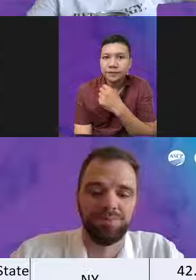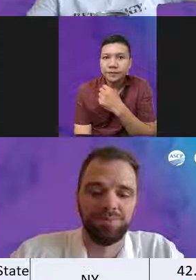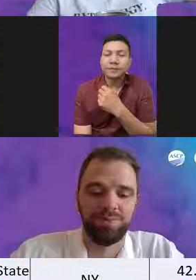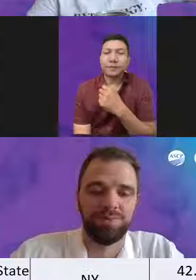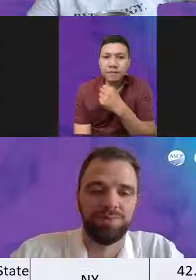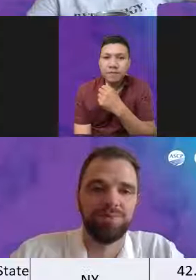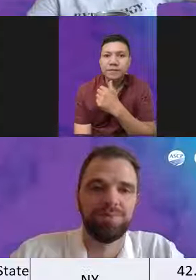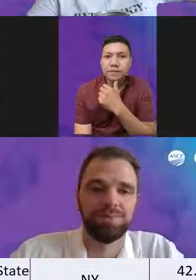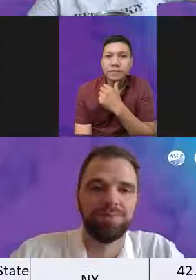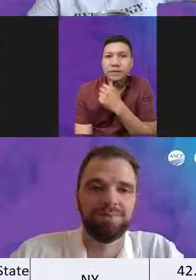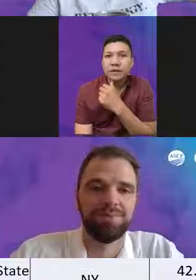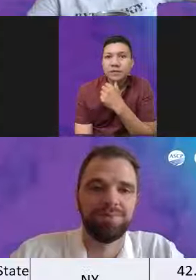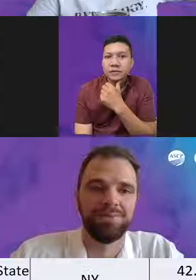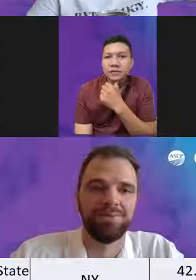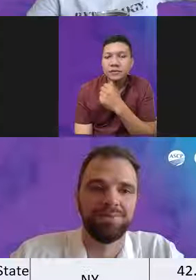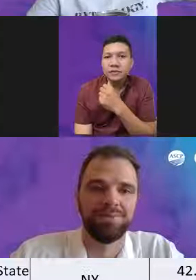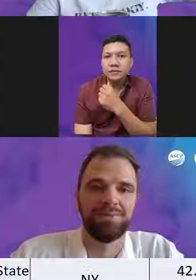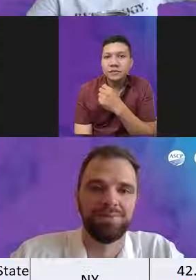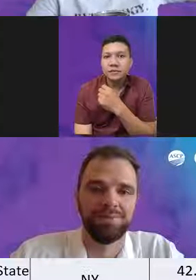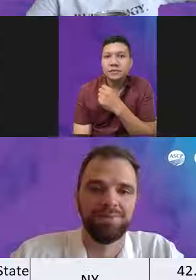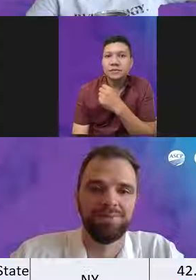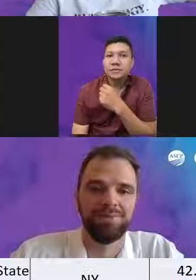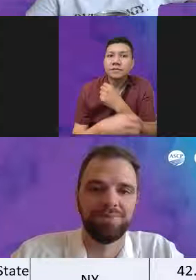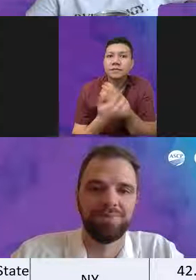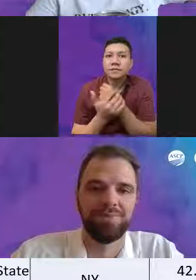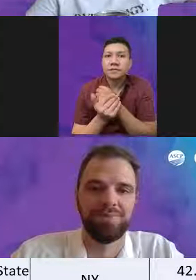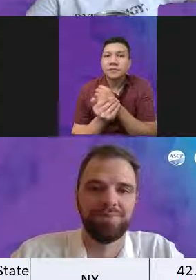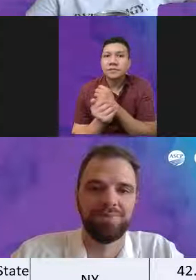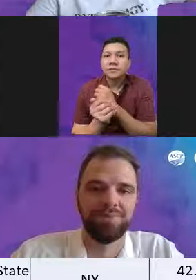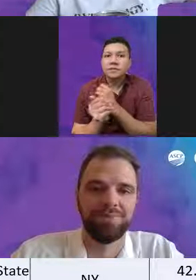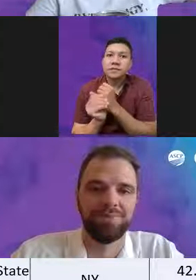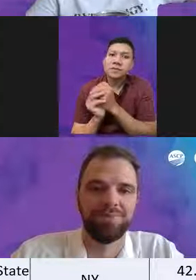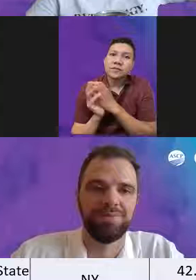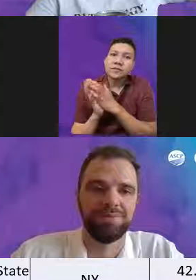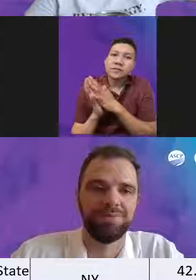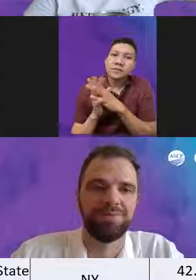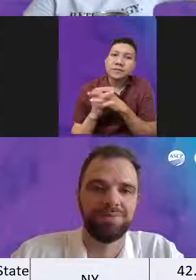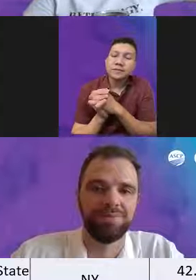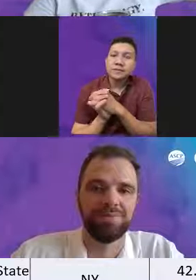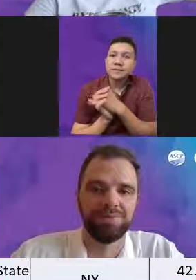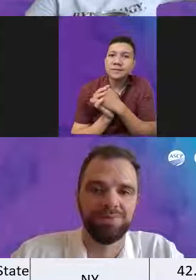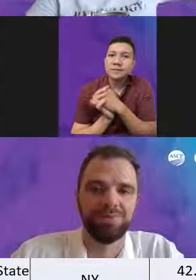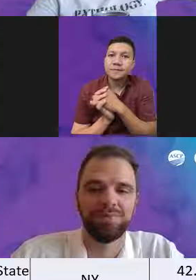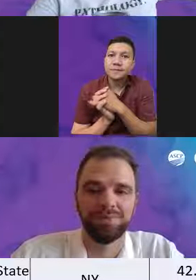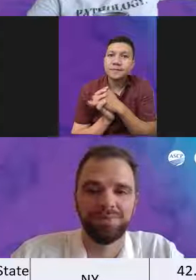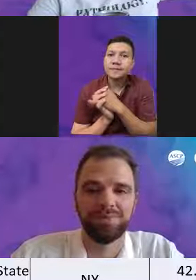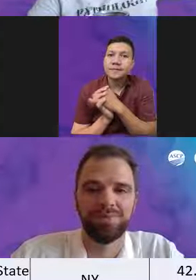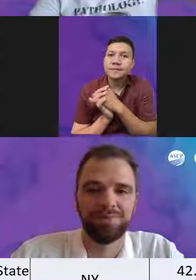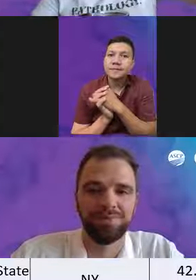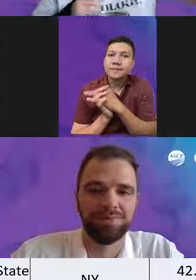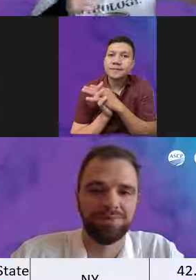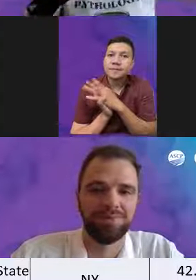tab of the Medical Lab Lady Gail YouTube channel. So make sure to stay tuned and check those postings out, because they'll show you